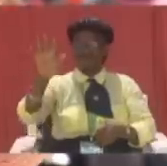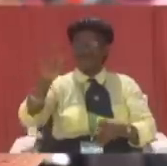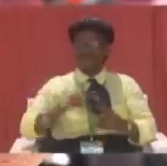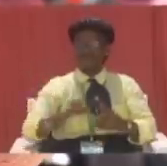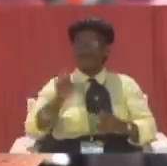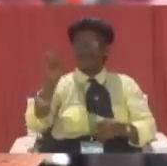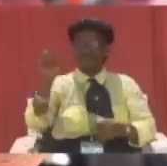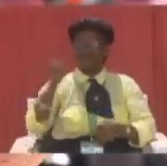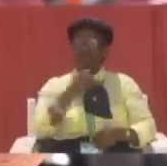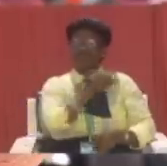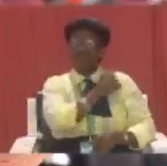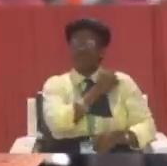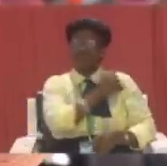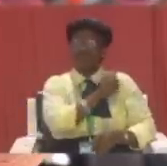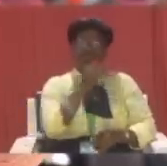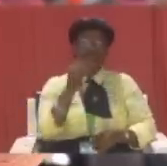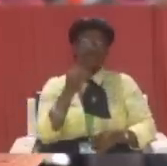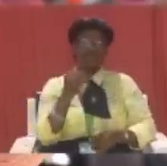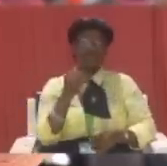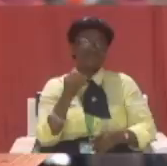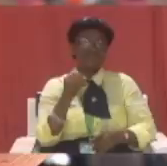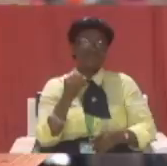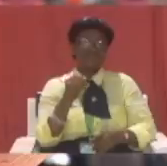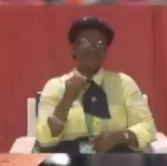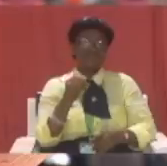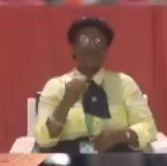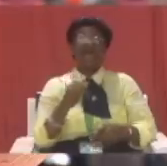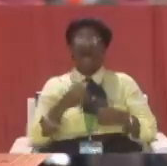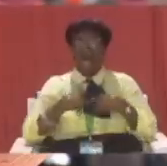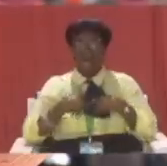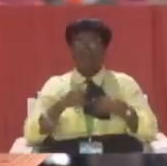Joseph had a set of dreams.